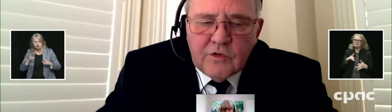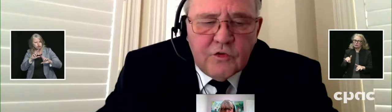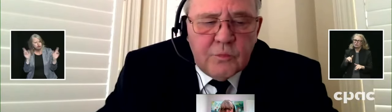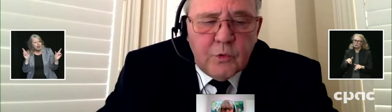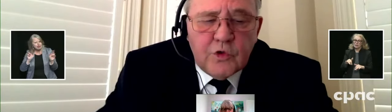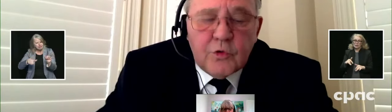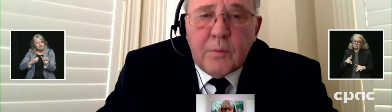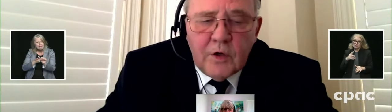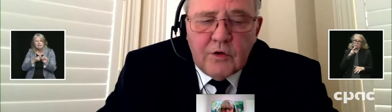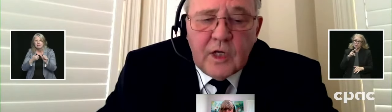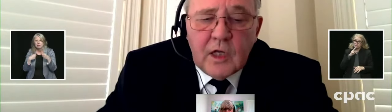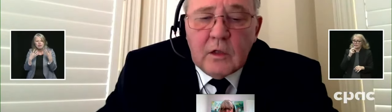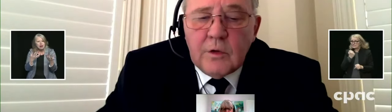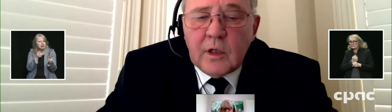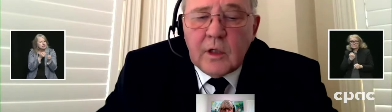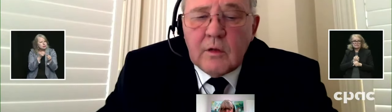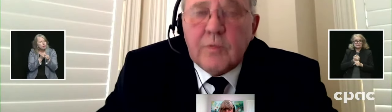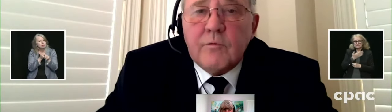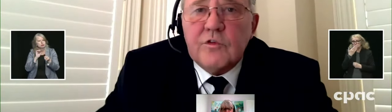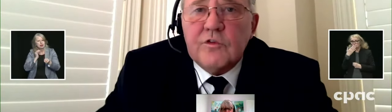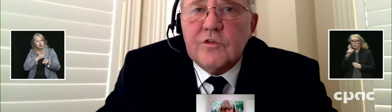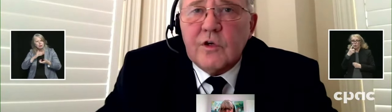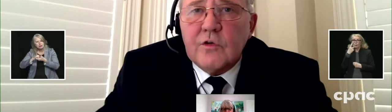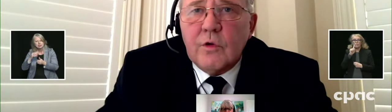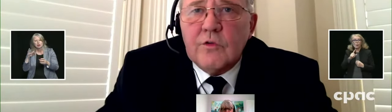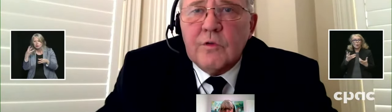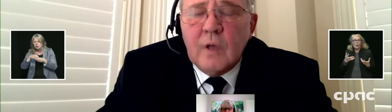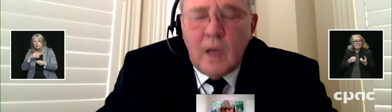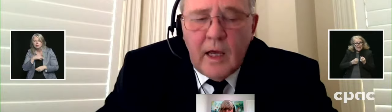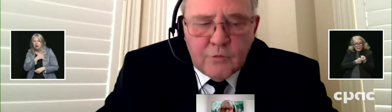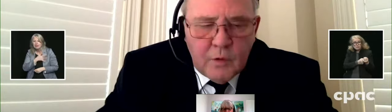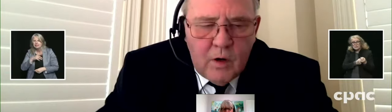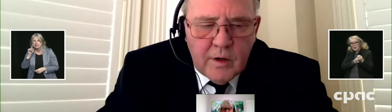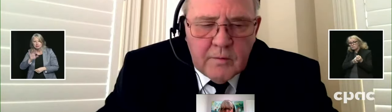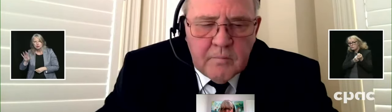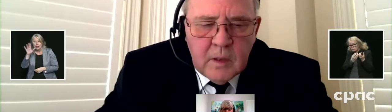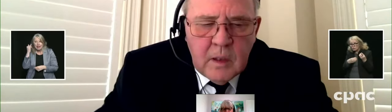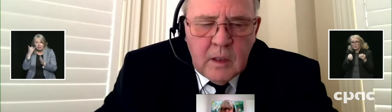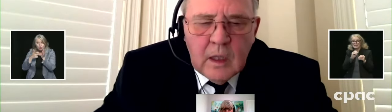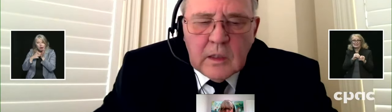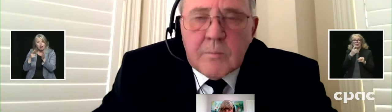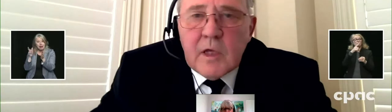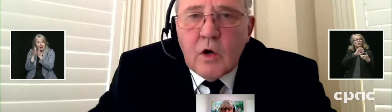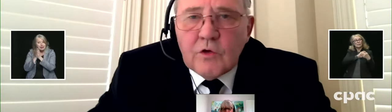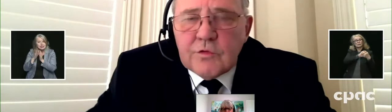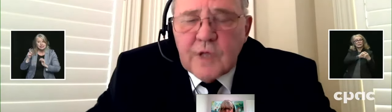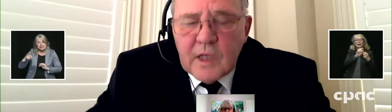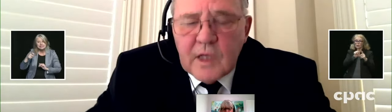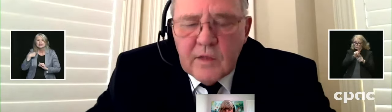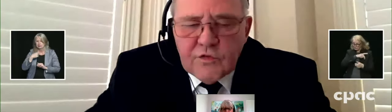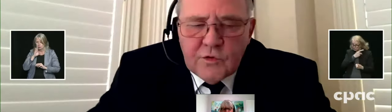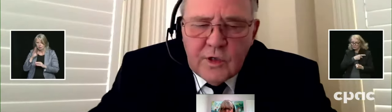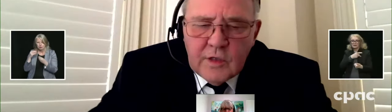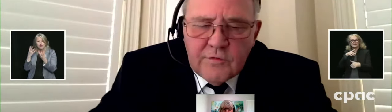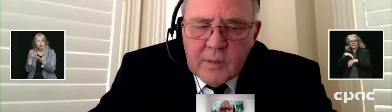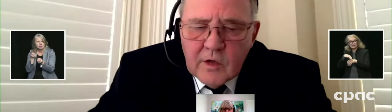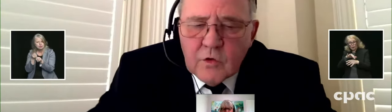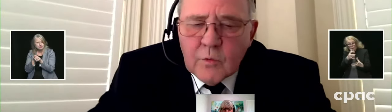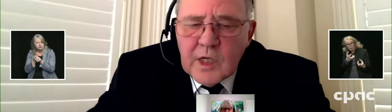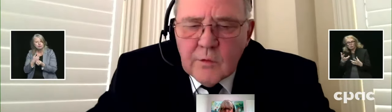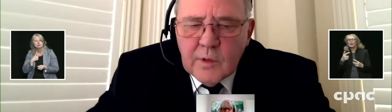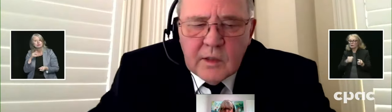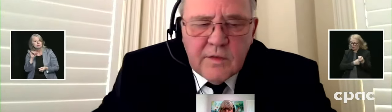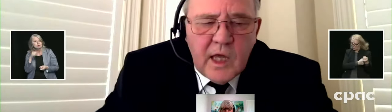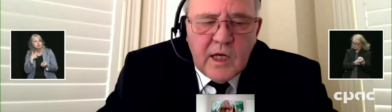provide additional support to our partners, including the provinces and territories, as required. Let me also take this opportunity, if I may,